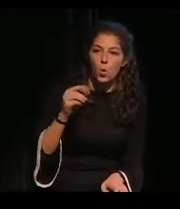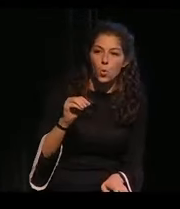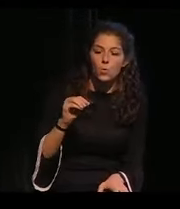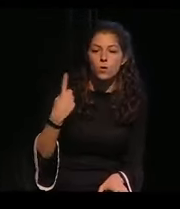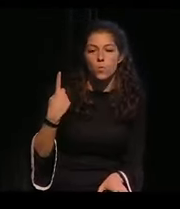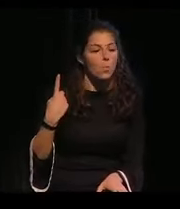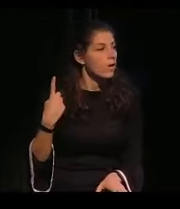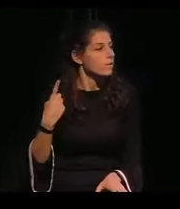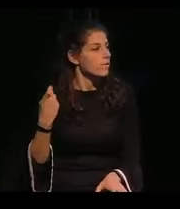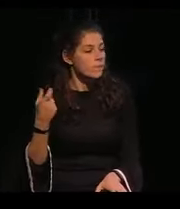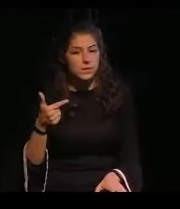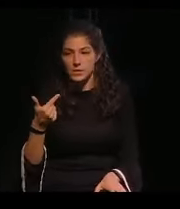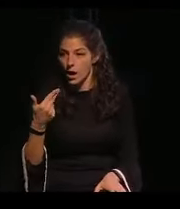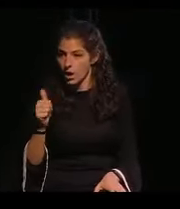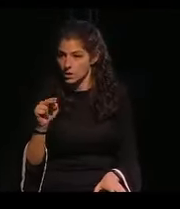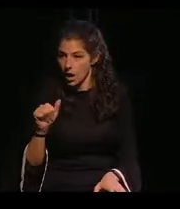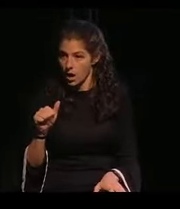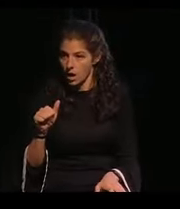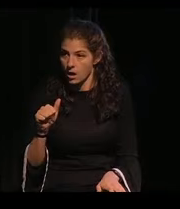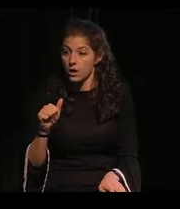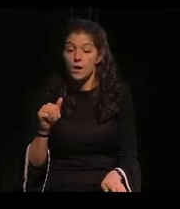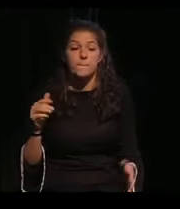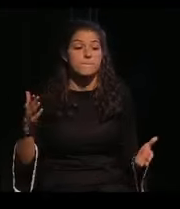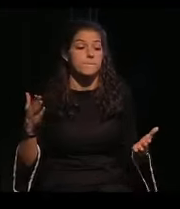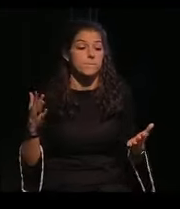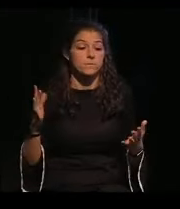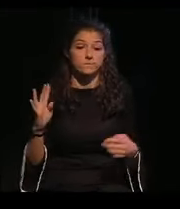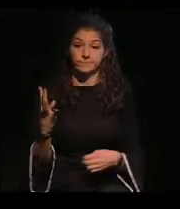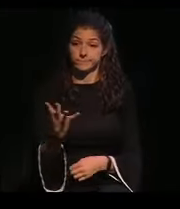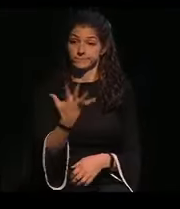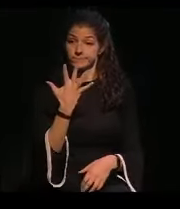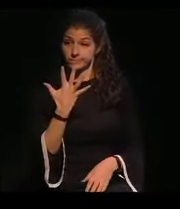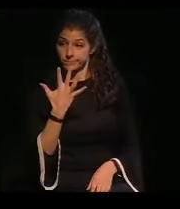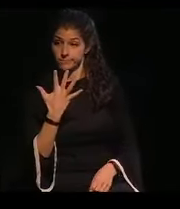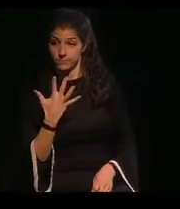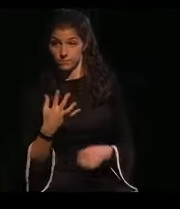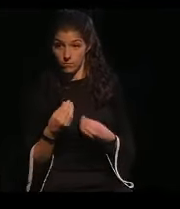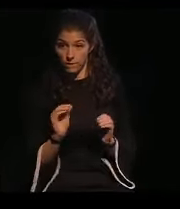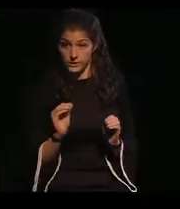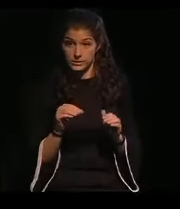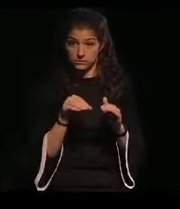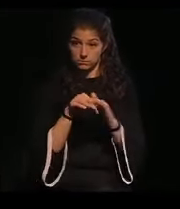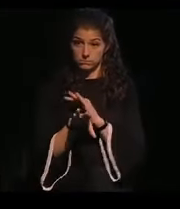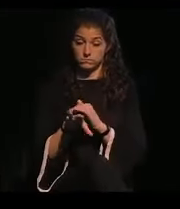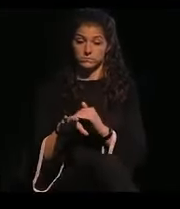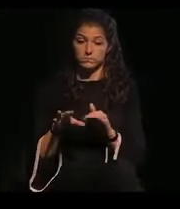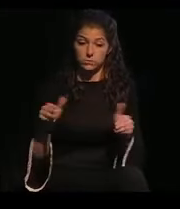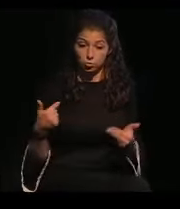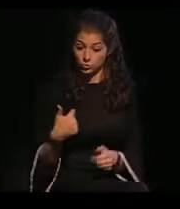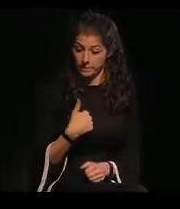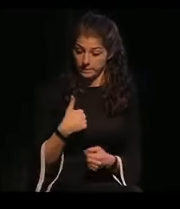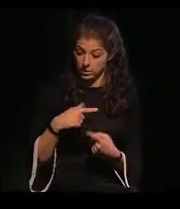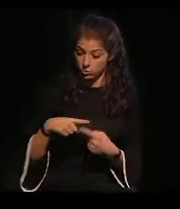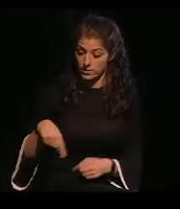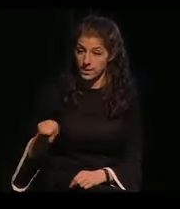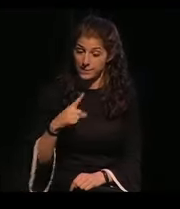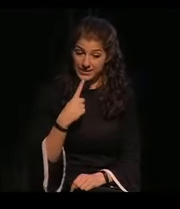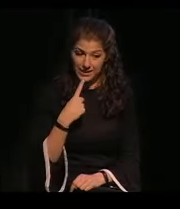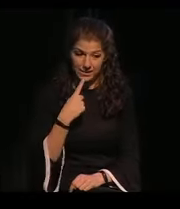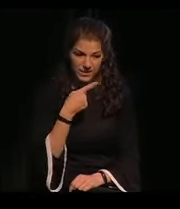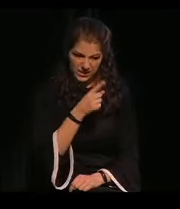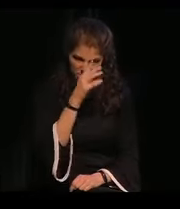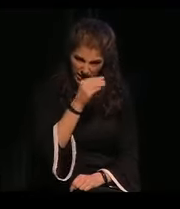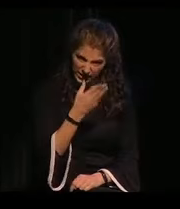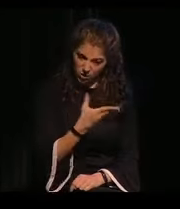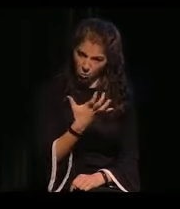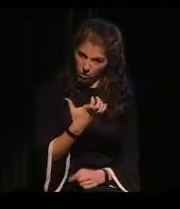and 1 from Ghana. When they brought them into the office, the lady introduced me to them and said, this gentleman is